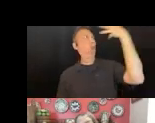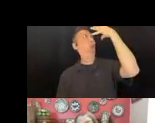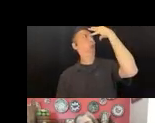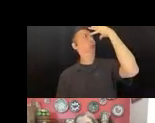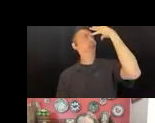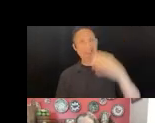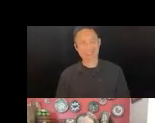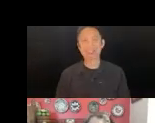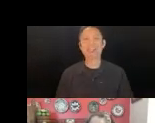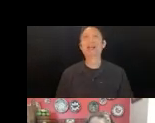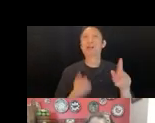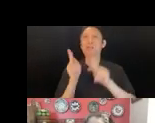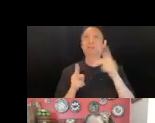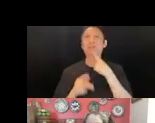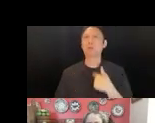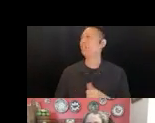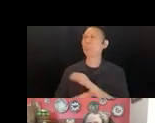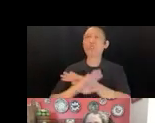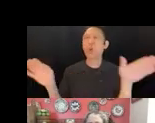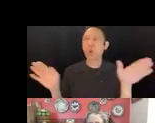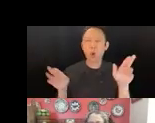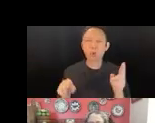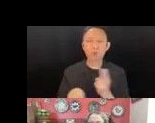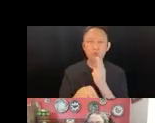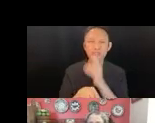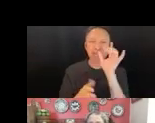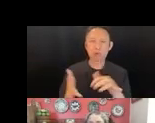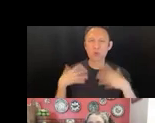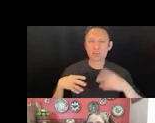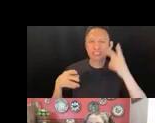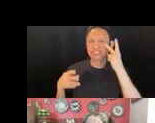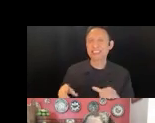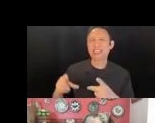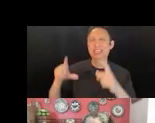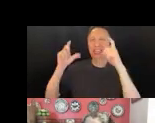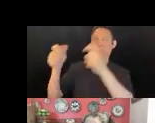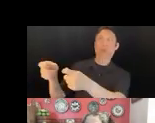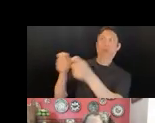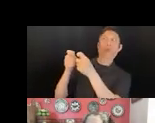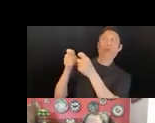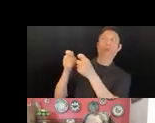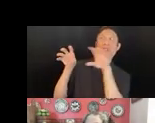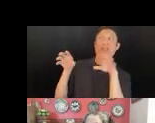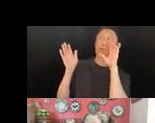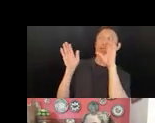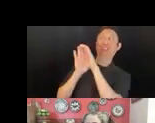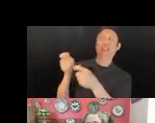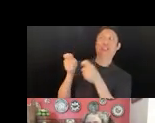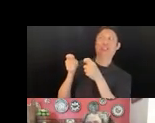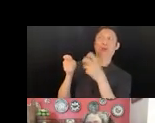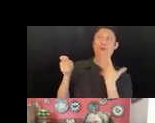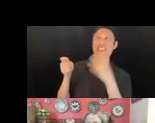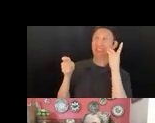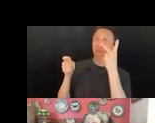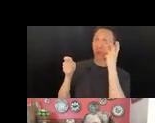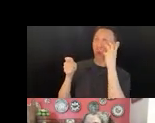to use it, but I thought, no, I want the phone in this picture. And what happened is, since I'm doing an action, as I'll be talking about later, it